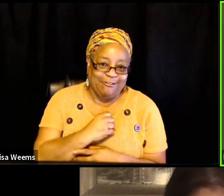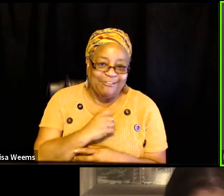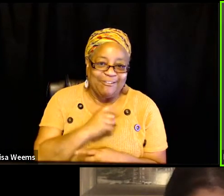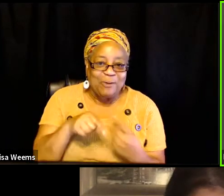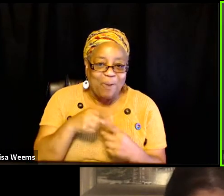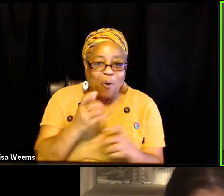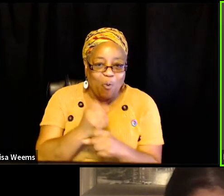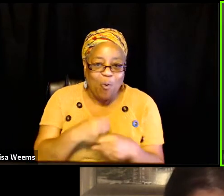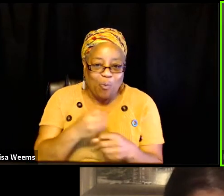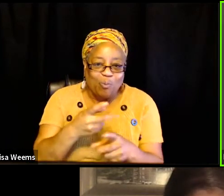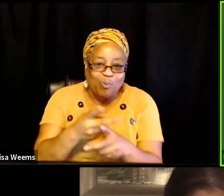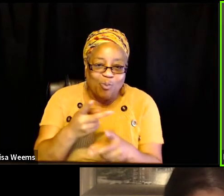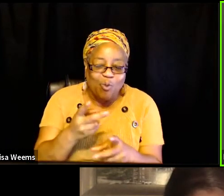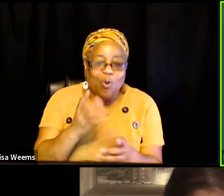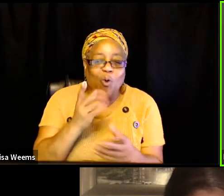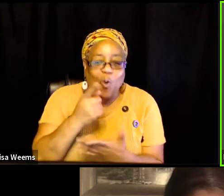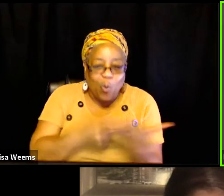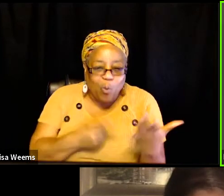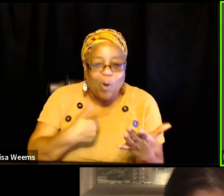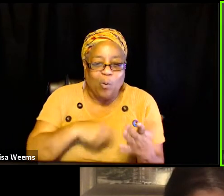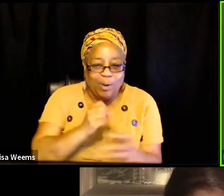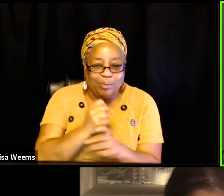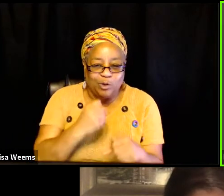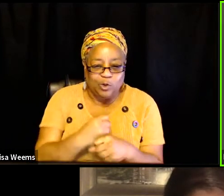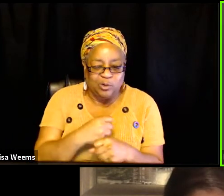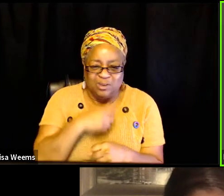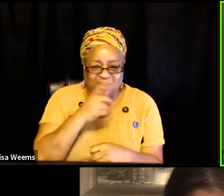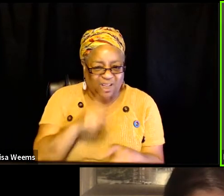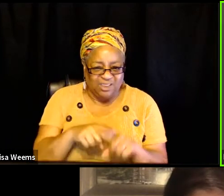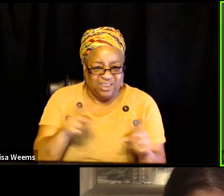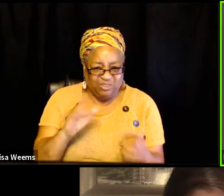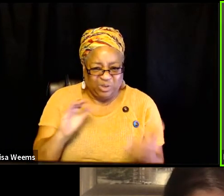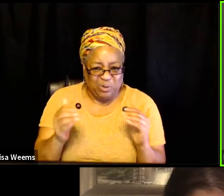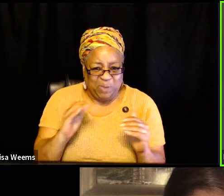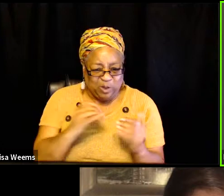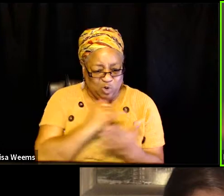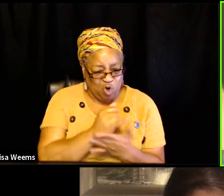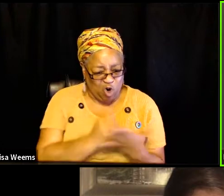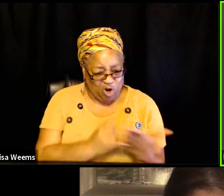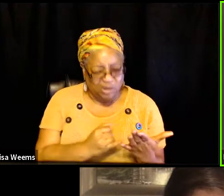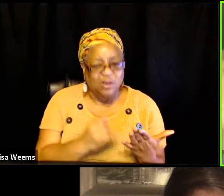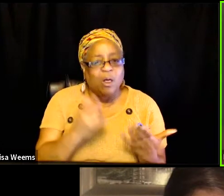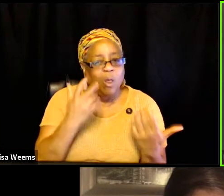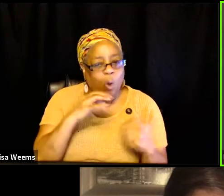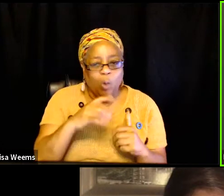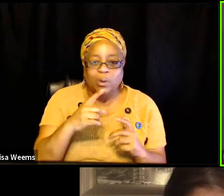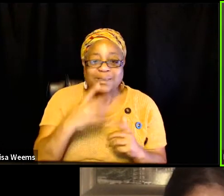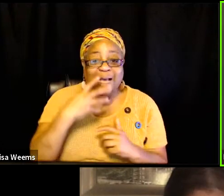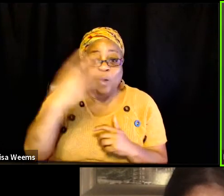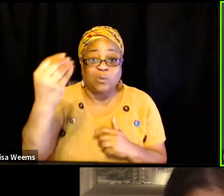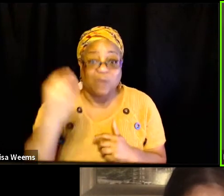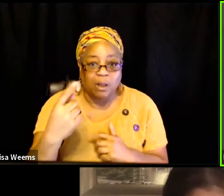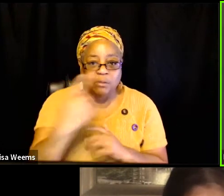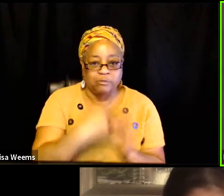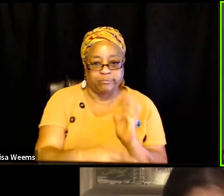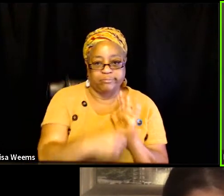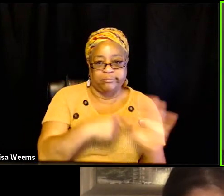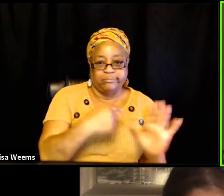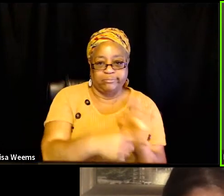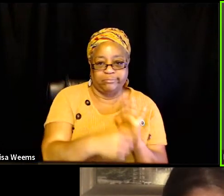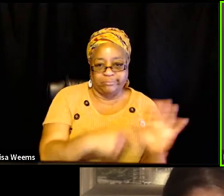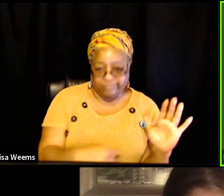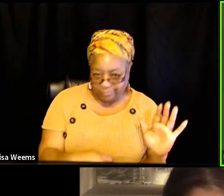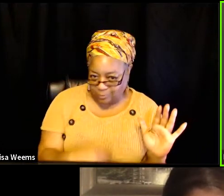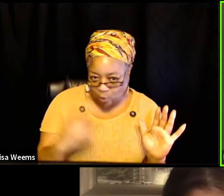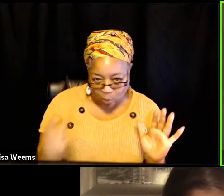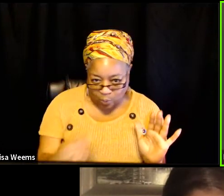course, I think it's really not different from being an artist, you know, that you will always get criticism from our directions, you know, or worse,